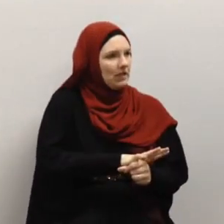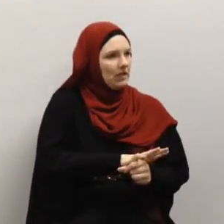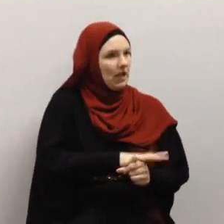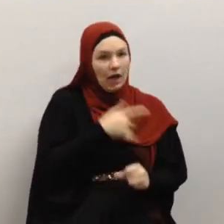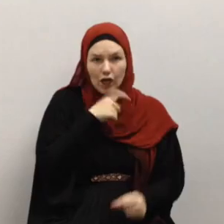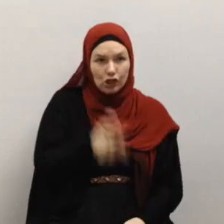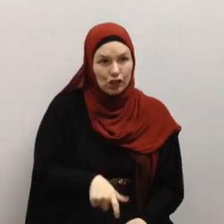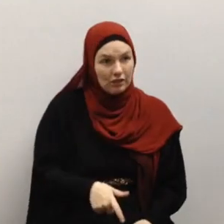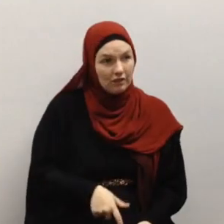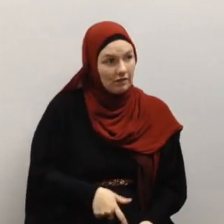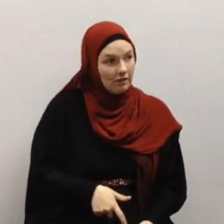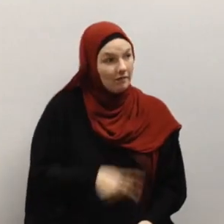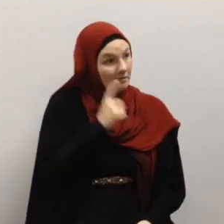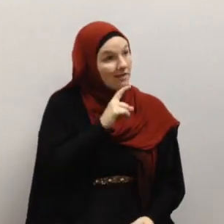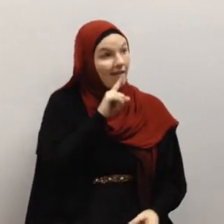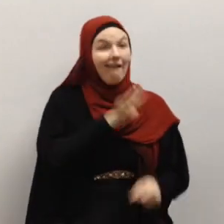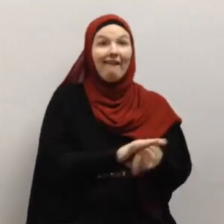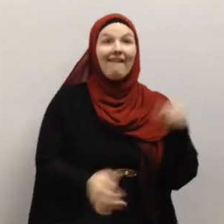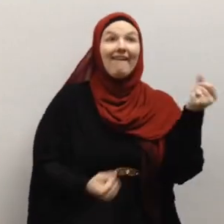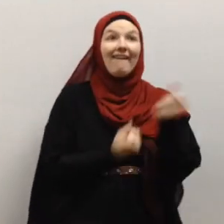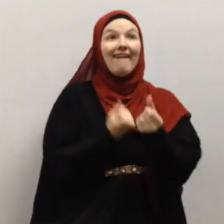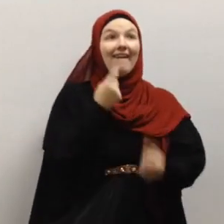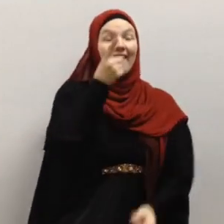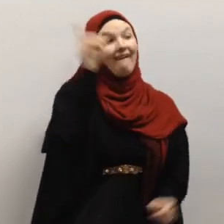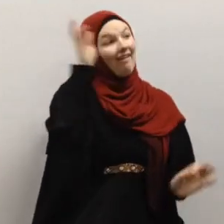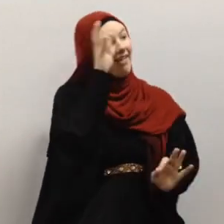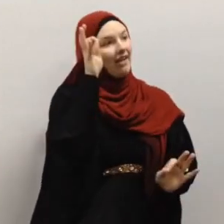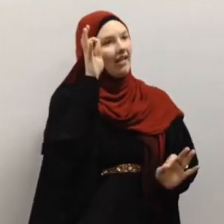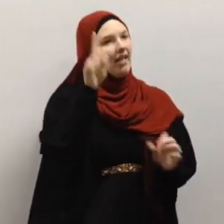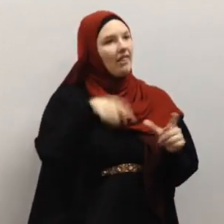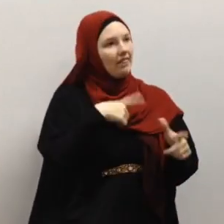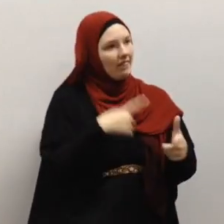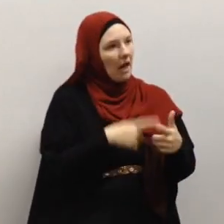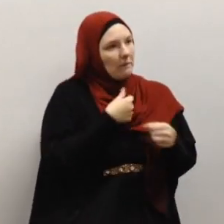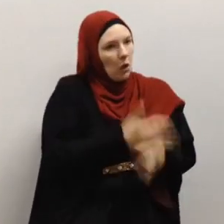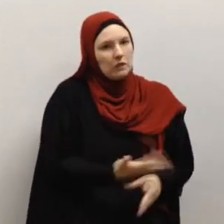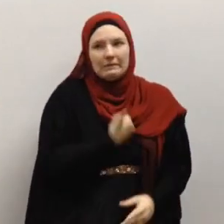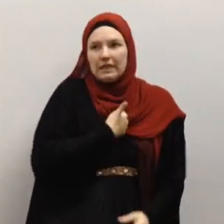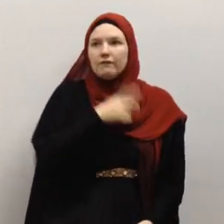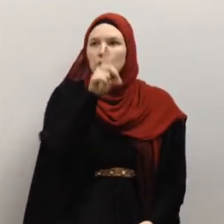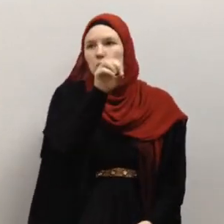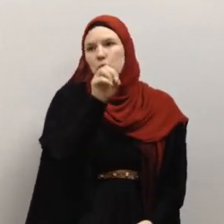them, I am dooming myself. I can't.